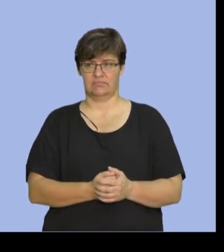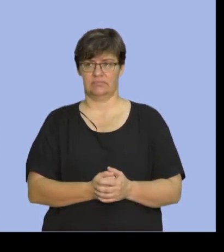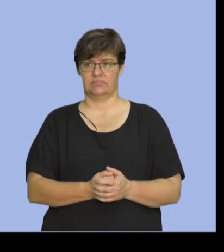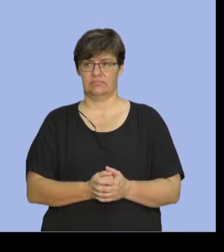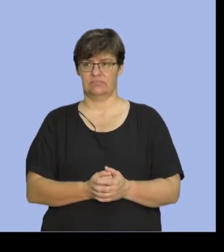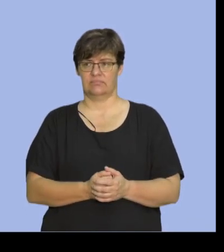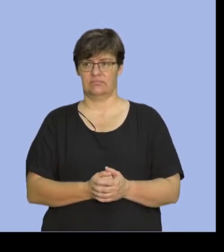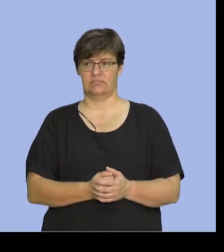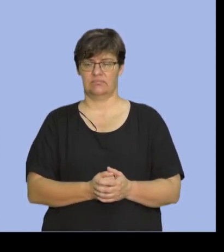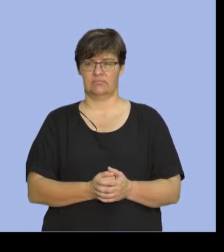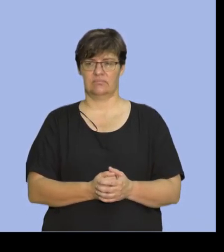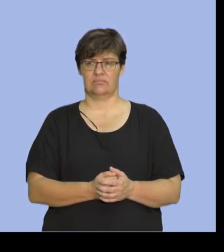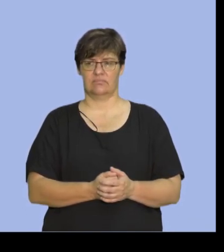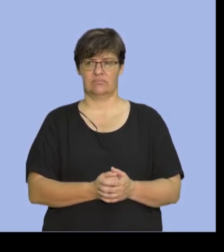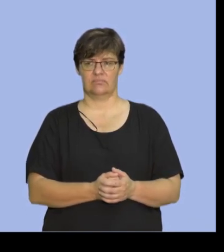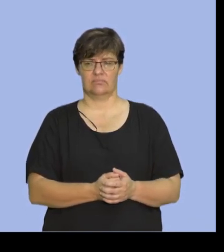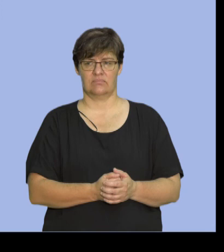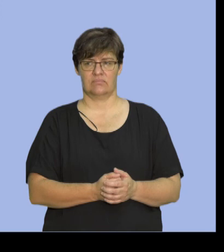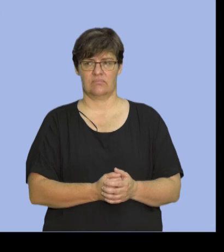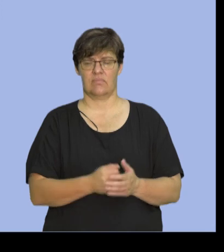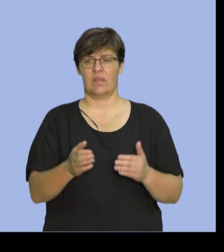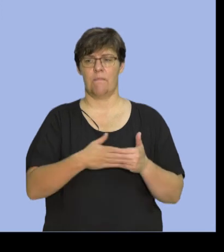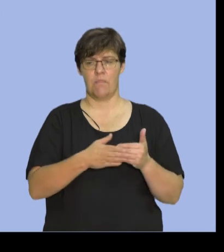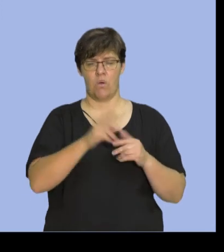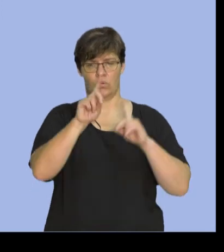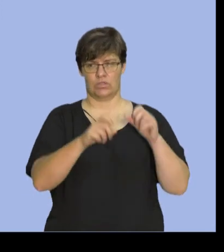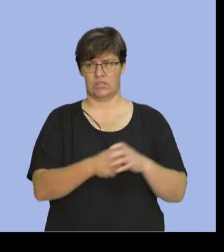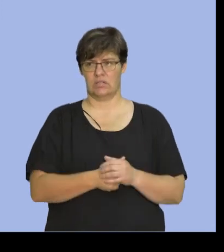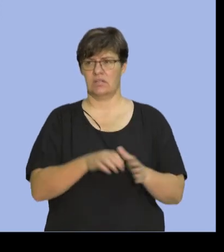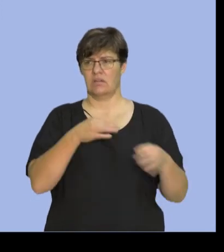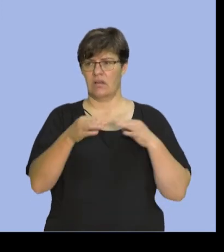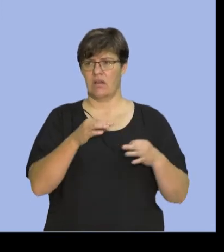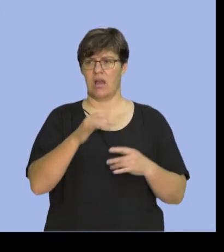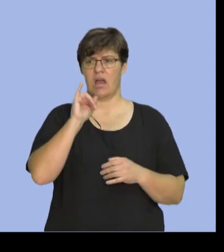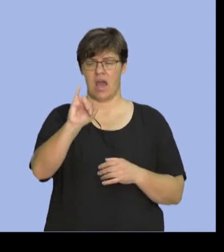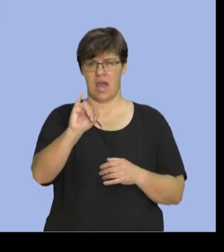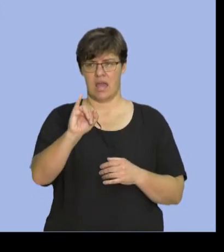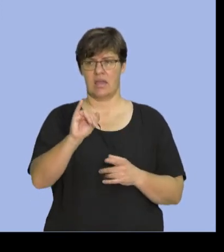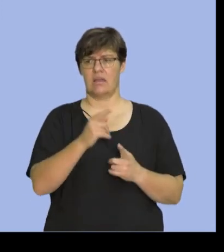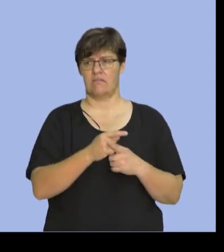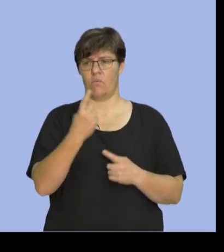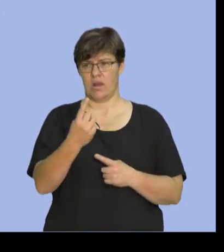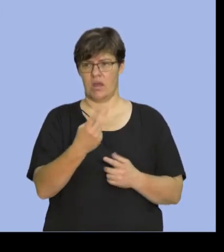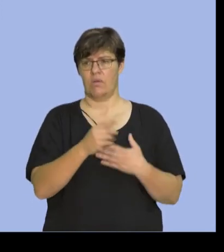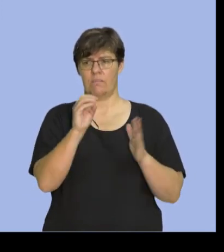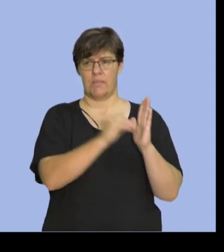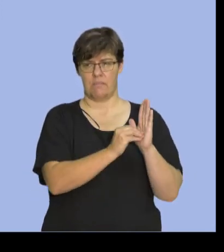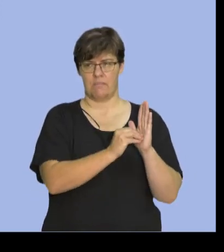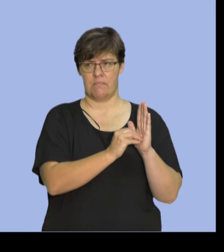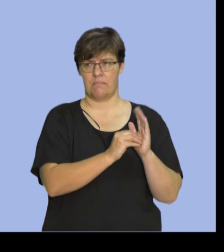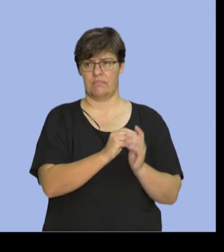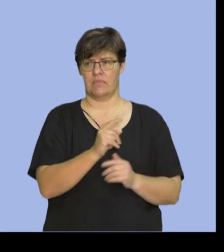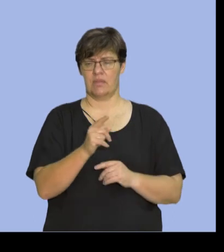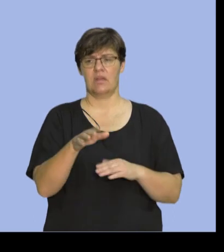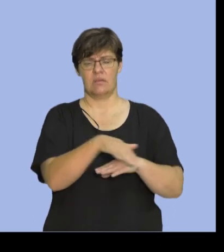Cool. Let's move on to some more questions. Describe the function of part label 1, which we've put down. It's